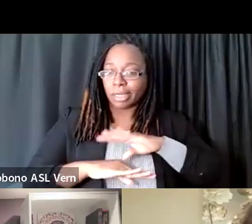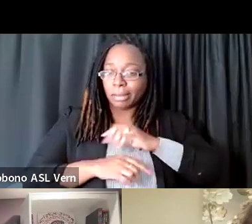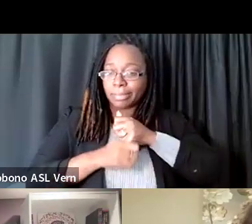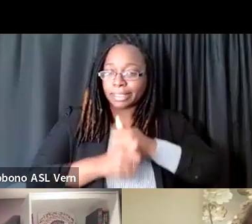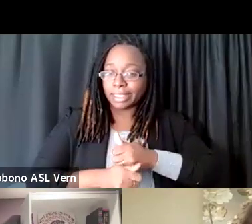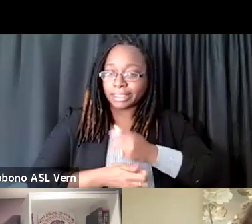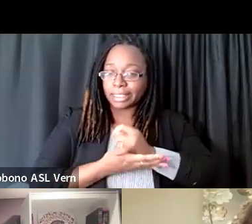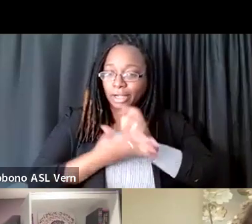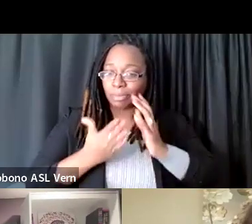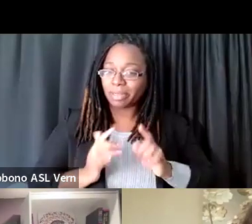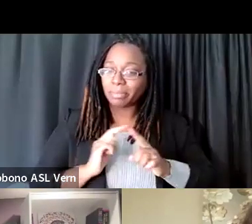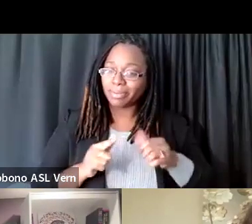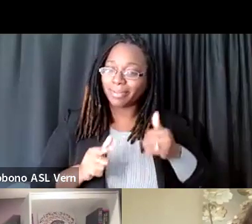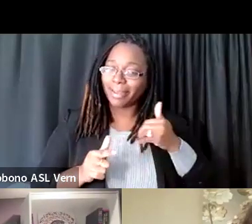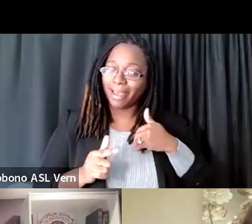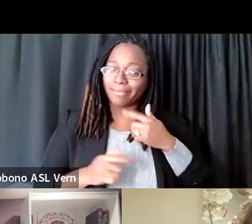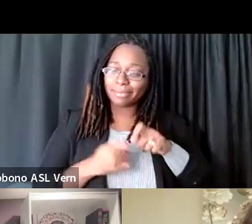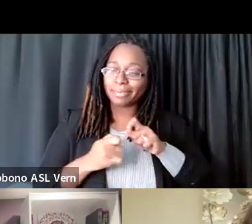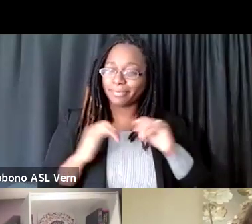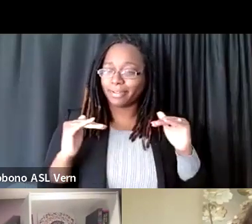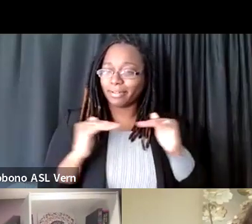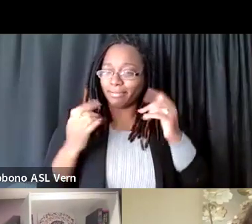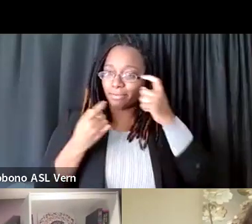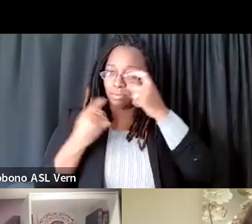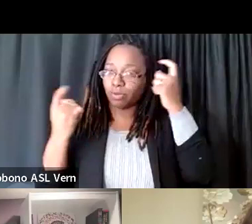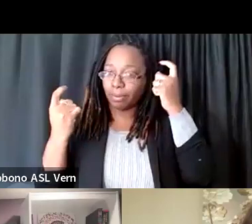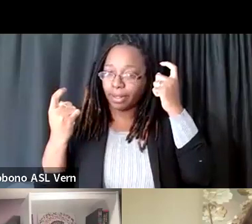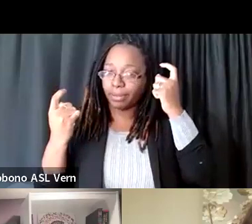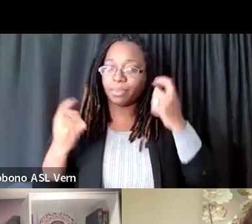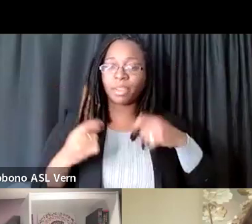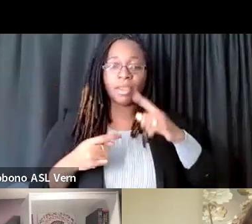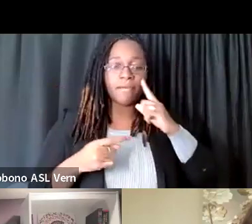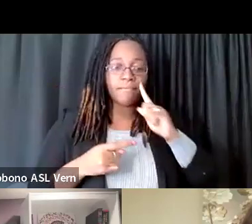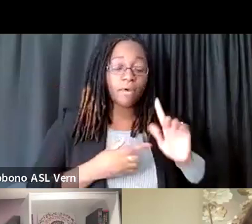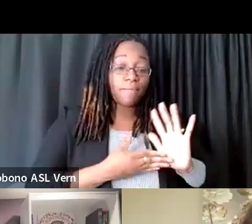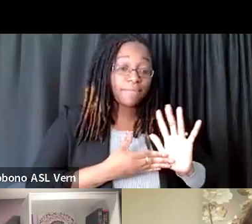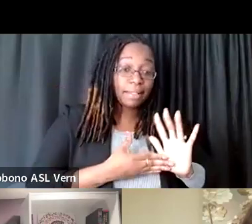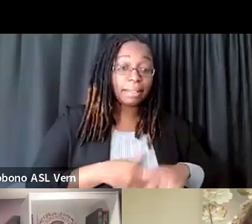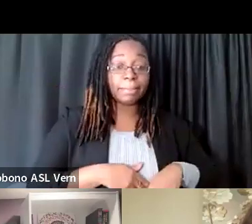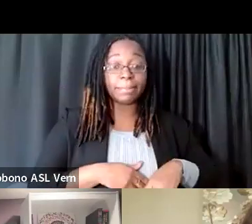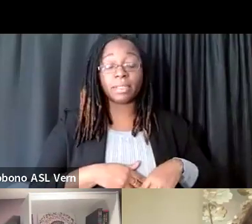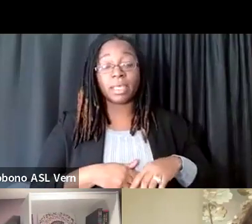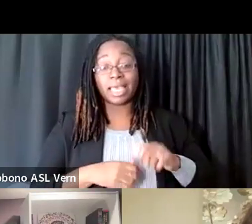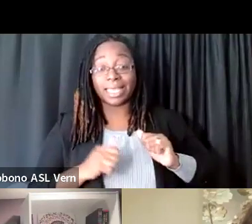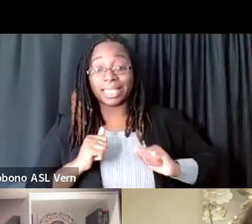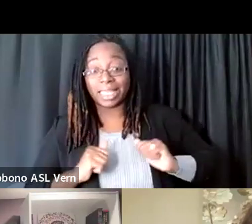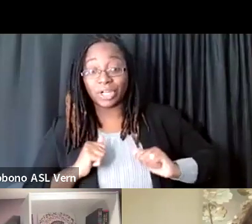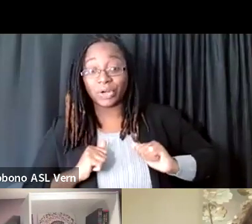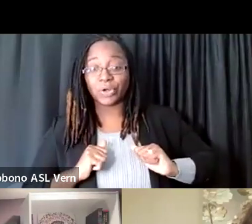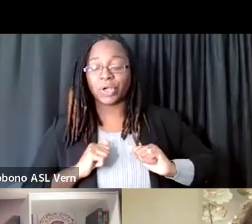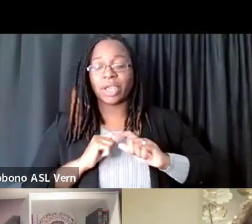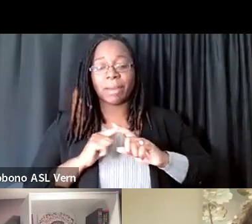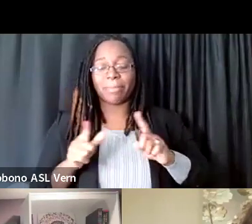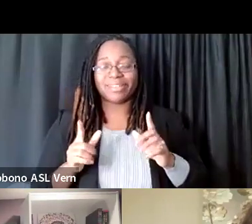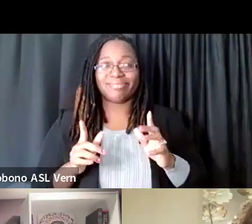level of trauma both on film sets or in theater that's not what we're, even